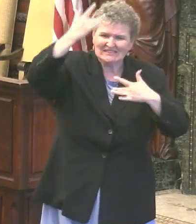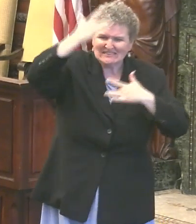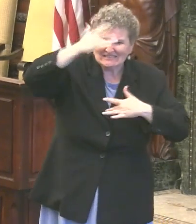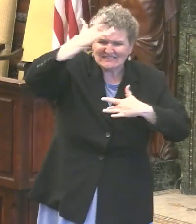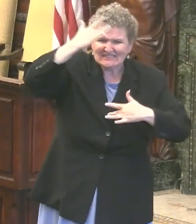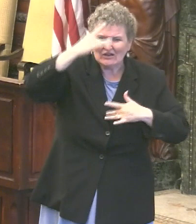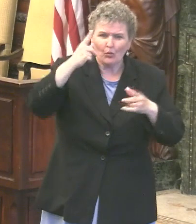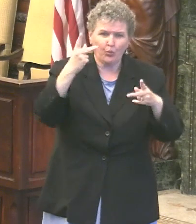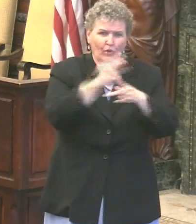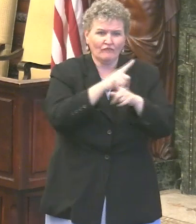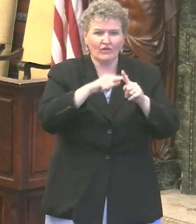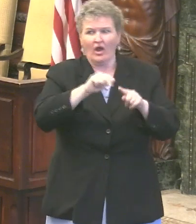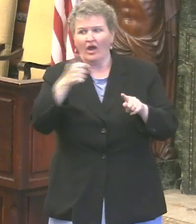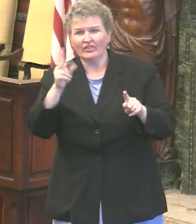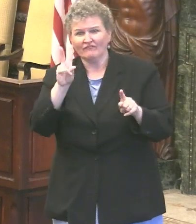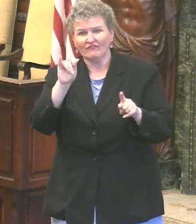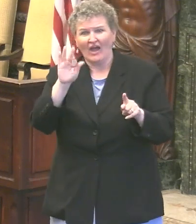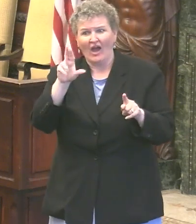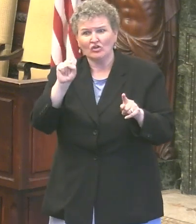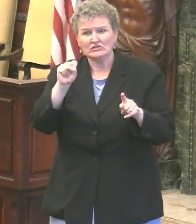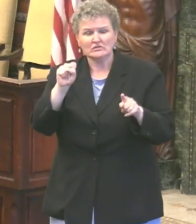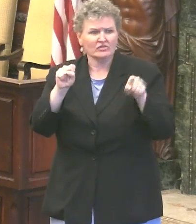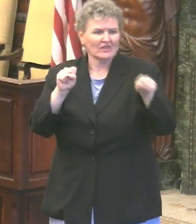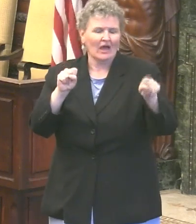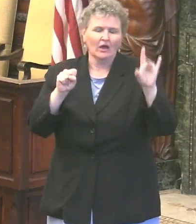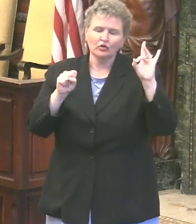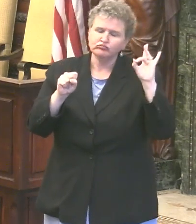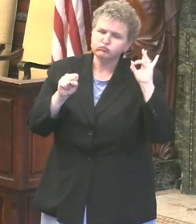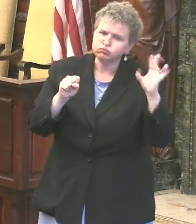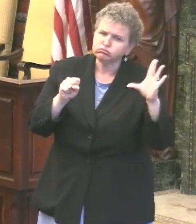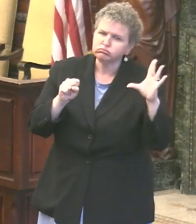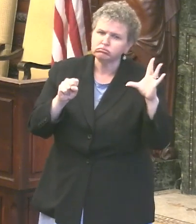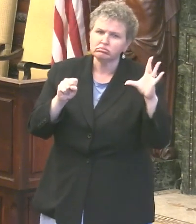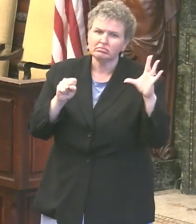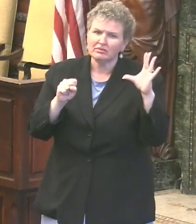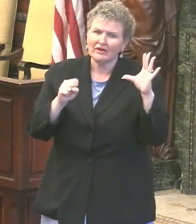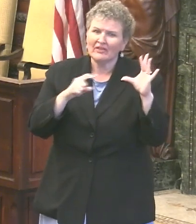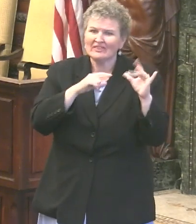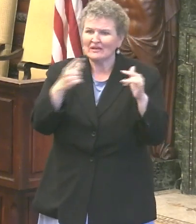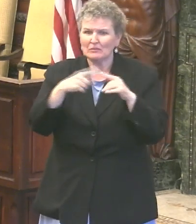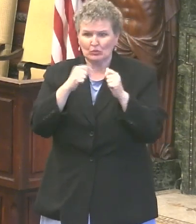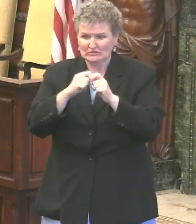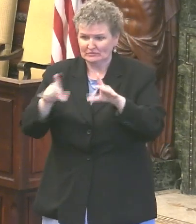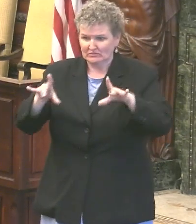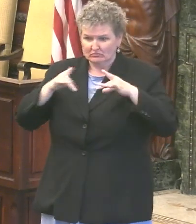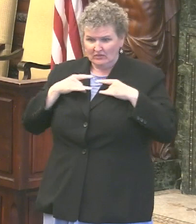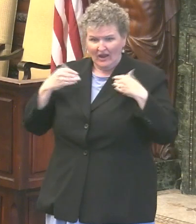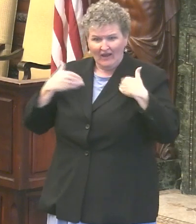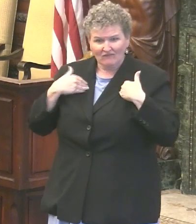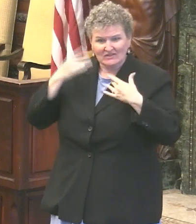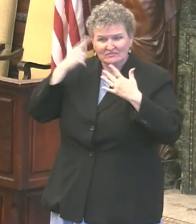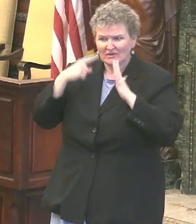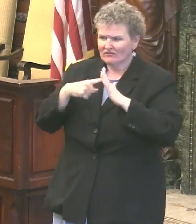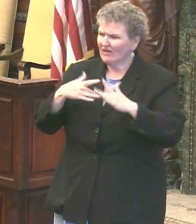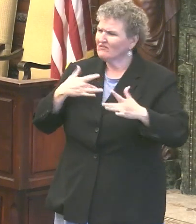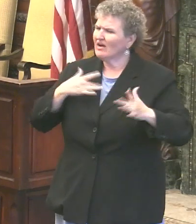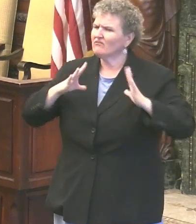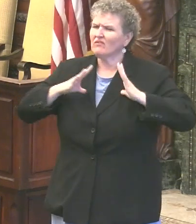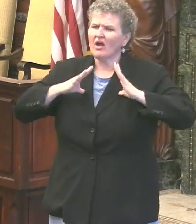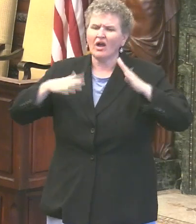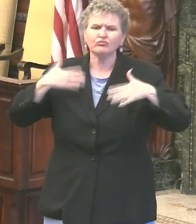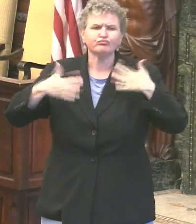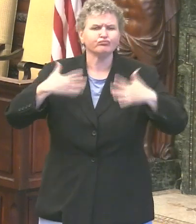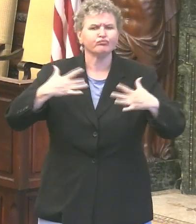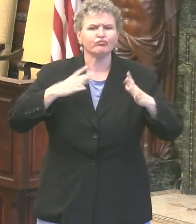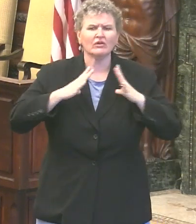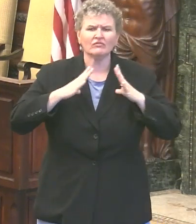of. Many people with infection, maybe even most, have no symptoms whatsoever. They never know that they have the infection. Of those people who know they have the infection,